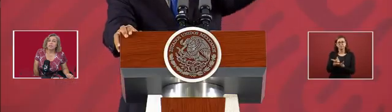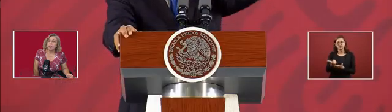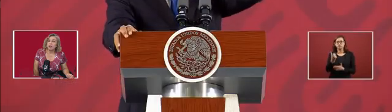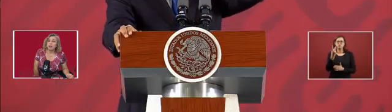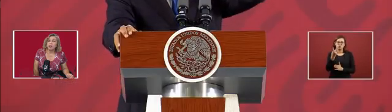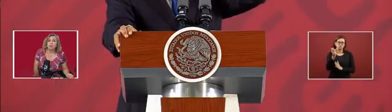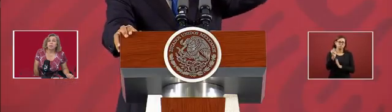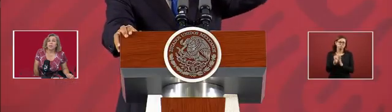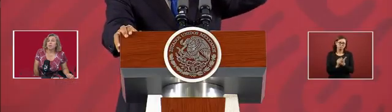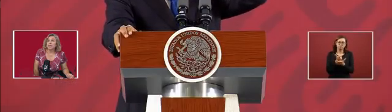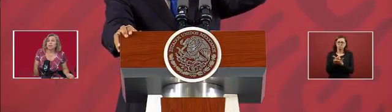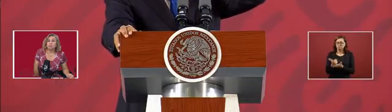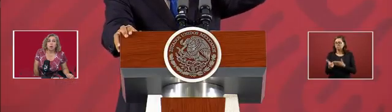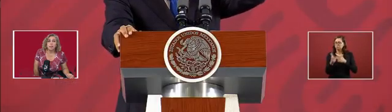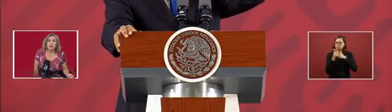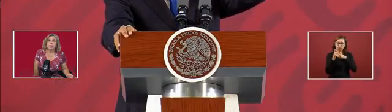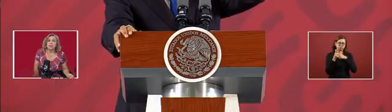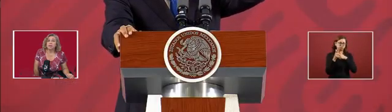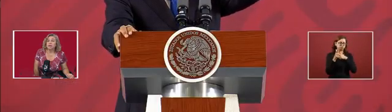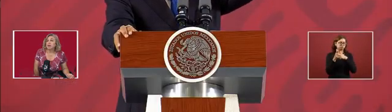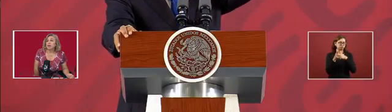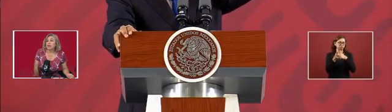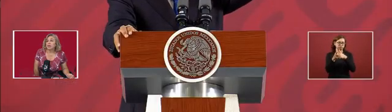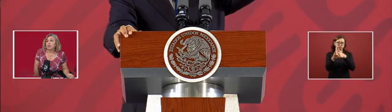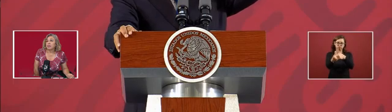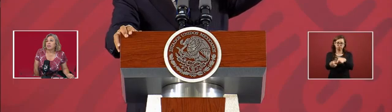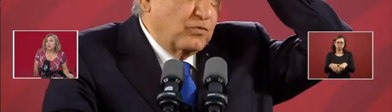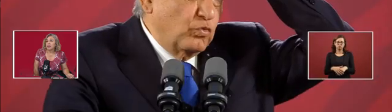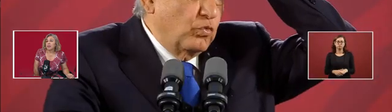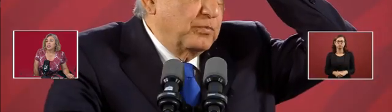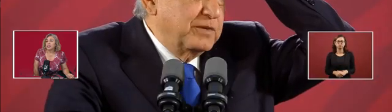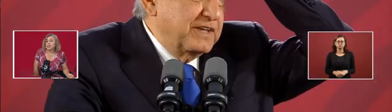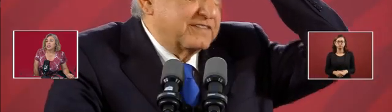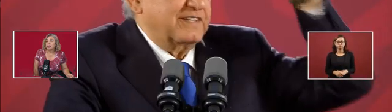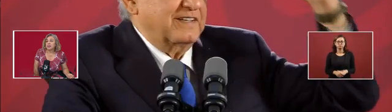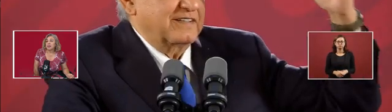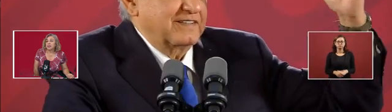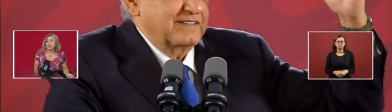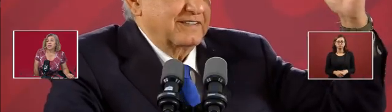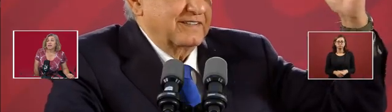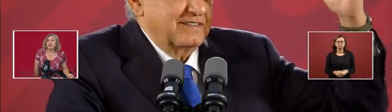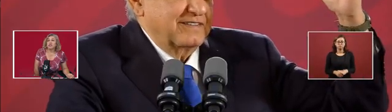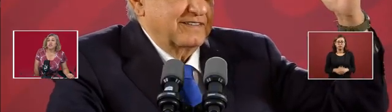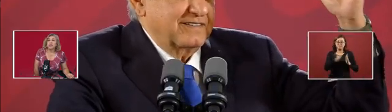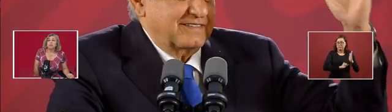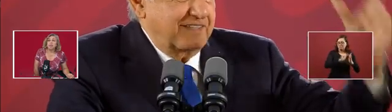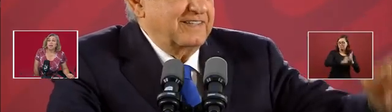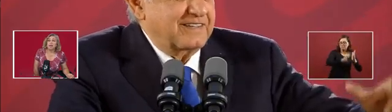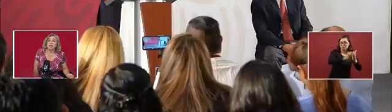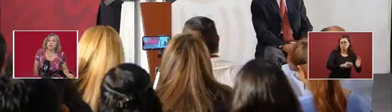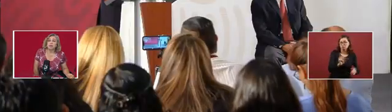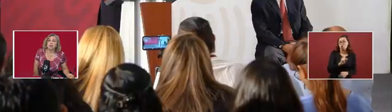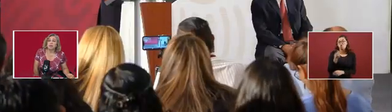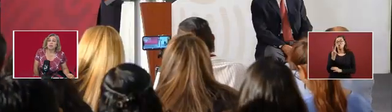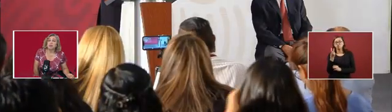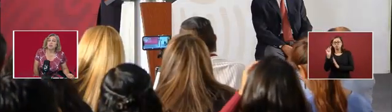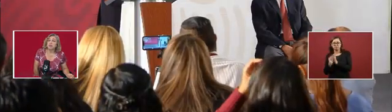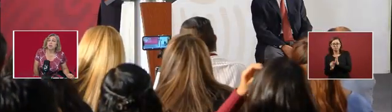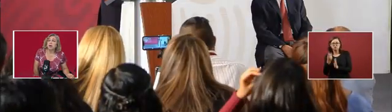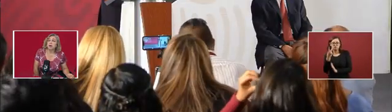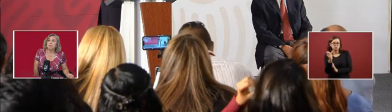the tenga Istmo, su or the, oficina en which means the Tehuantepec, seismic, needs to have his Michoacán, in